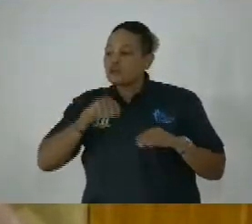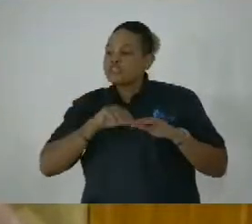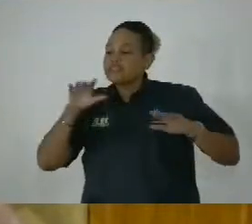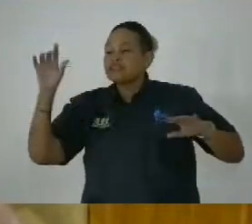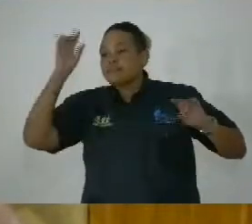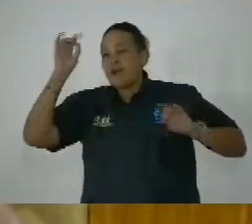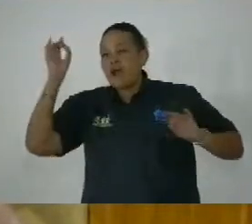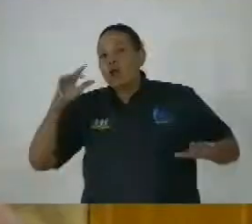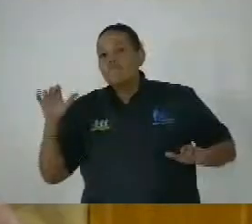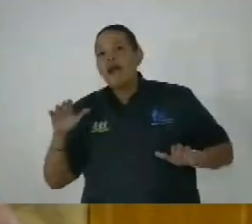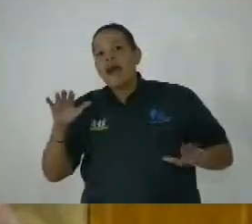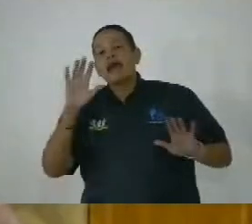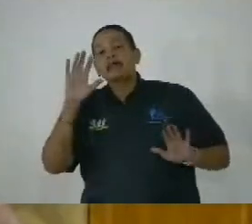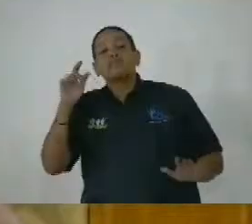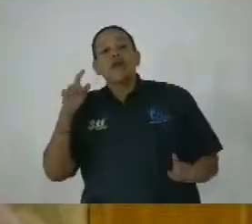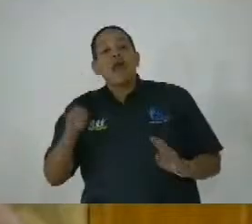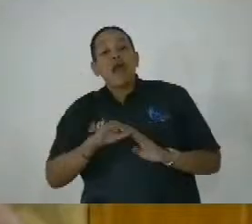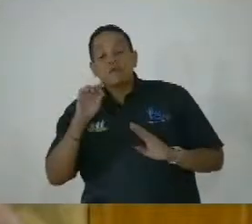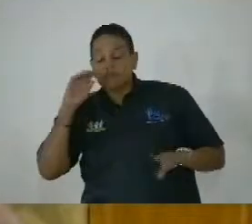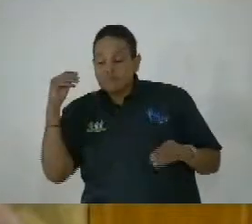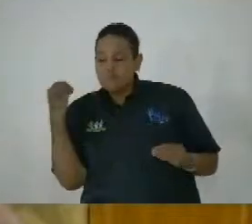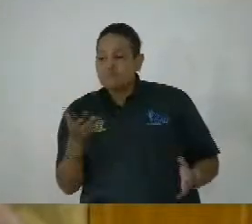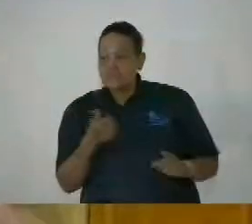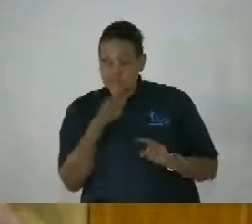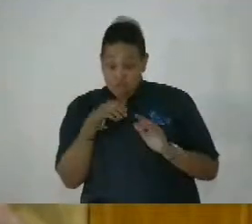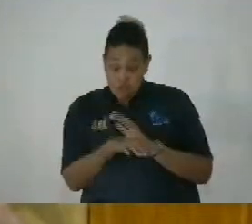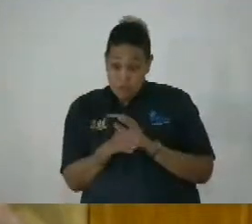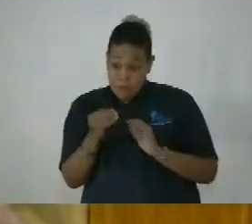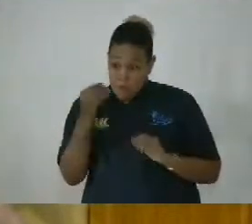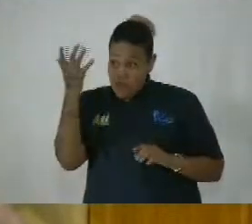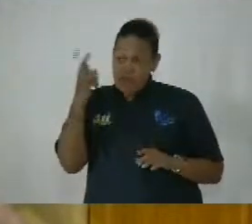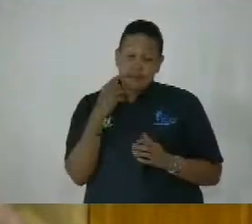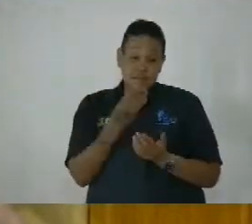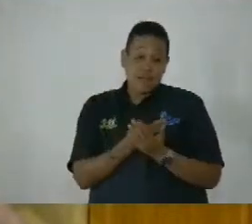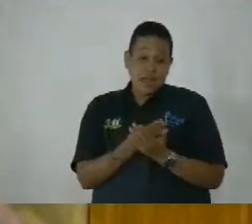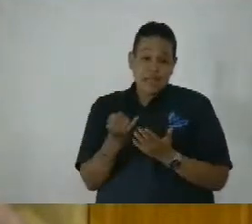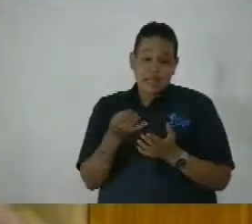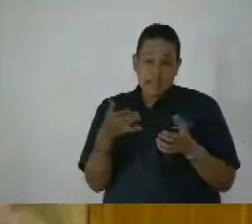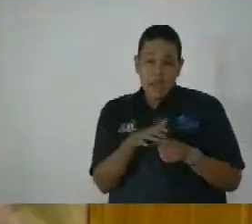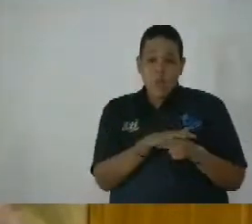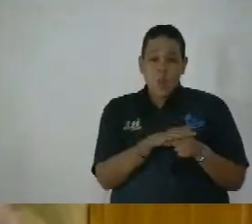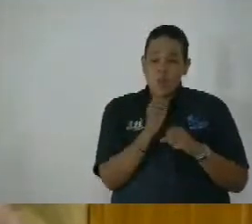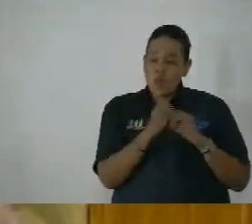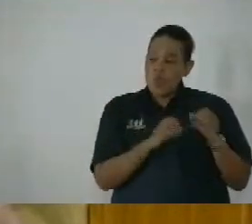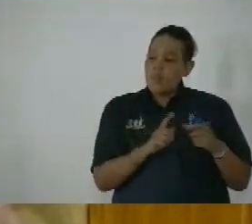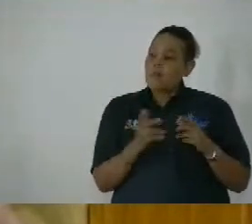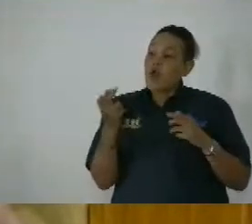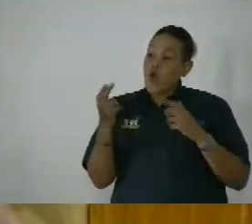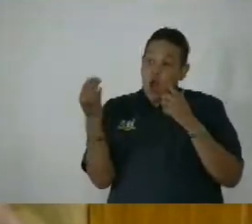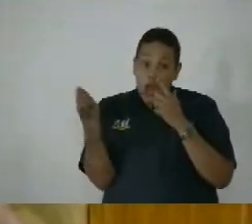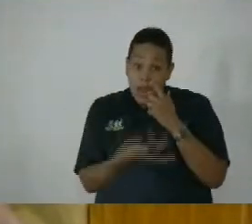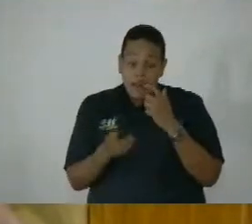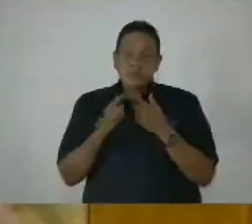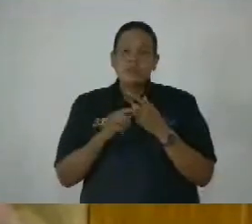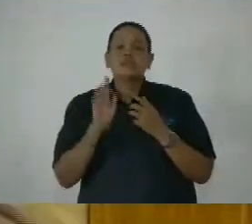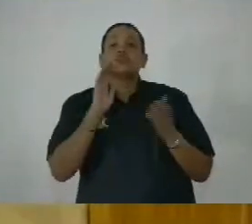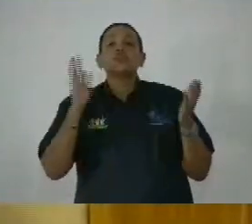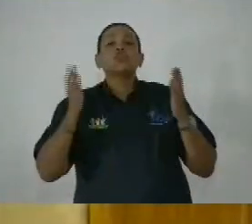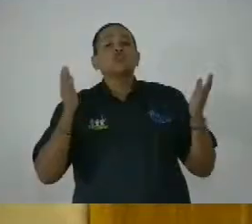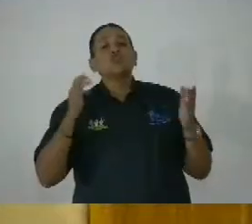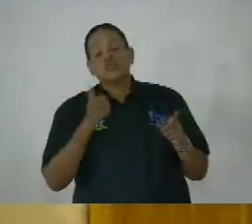activity. It brings in the money that finances the gangs locally, but it brings in the guns. It serves as